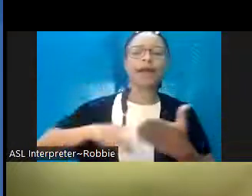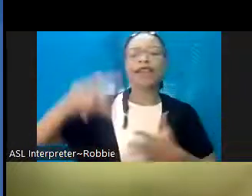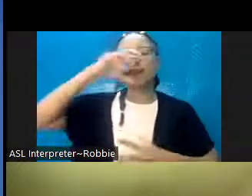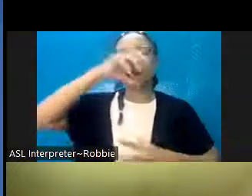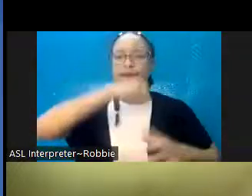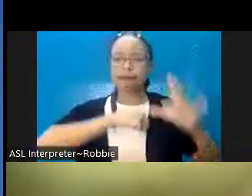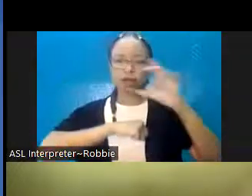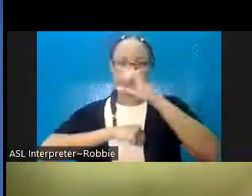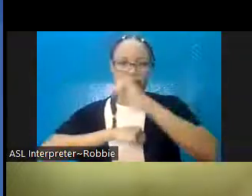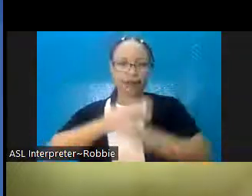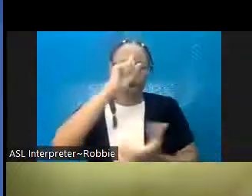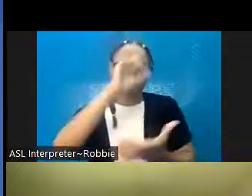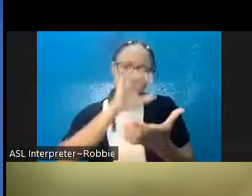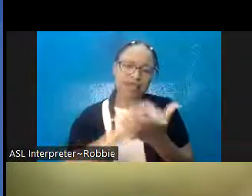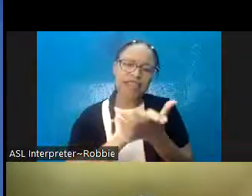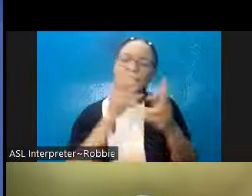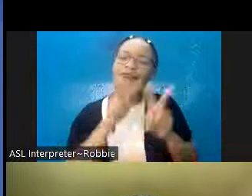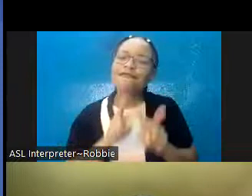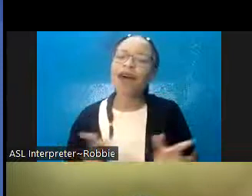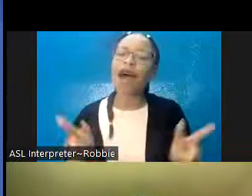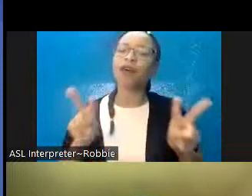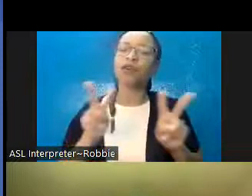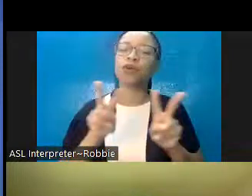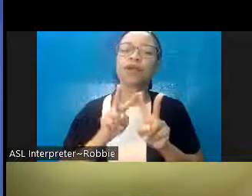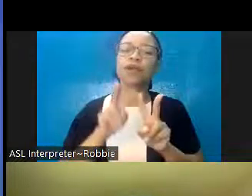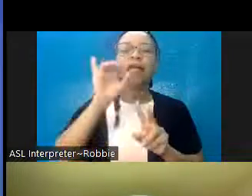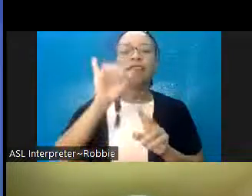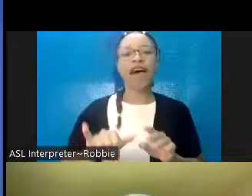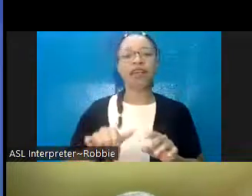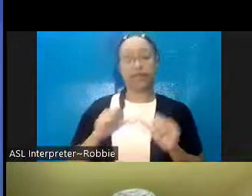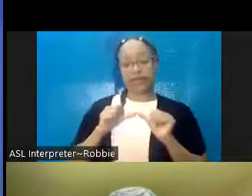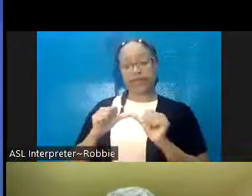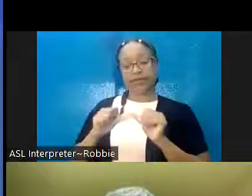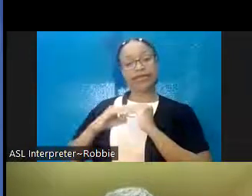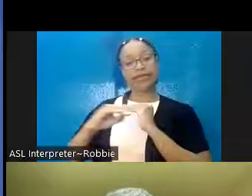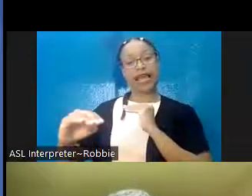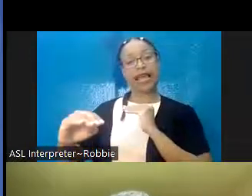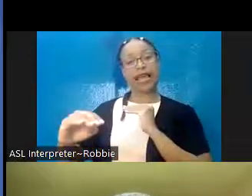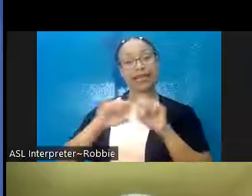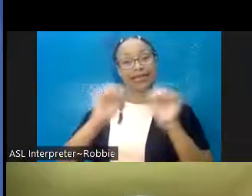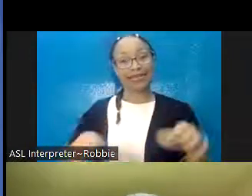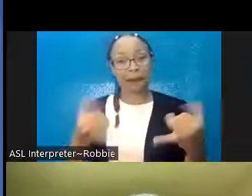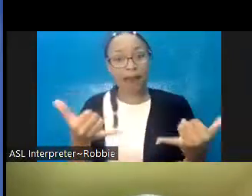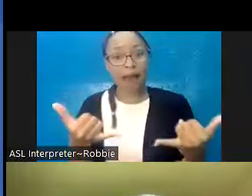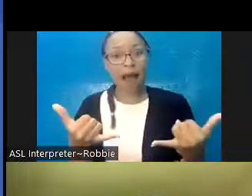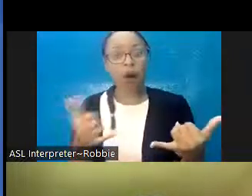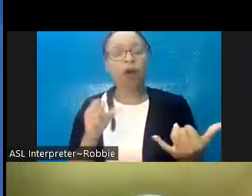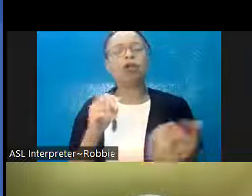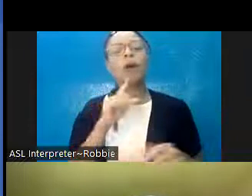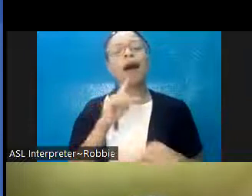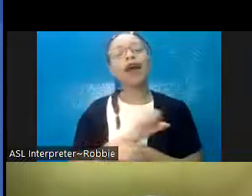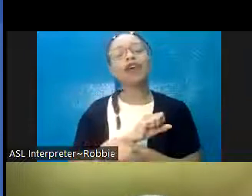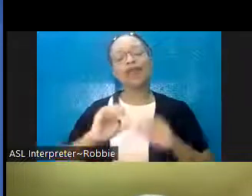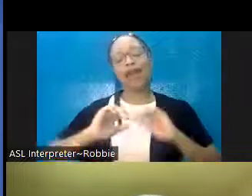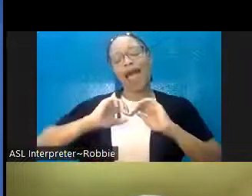the beliefs, values that actually built and sustain the system as it is. So what would actually, how do we